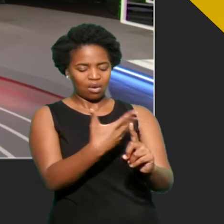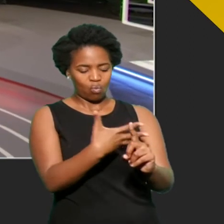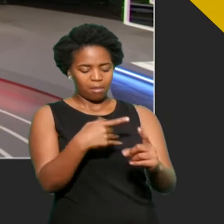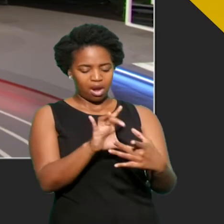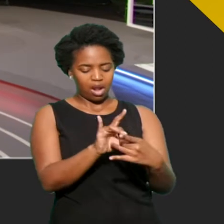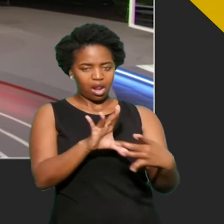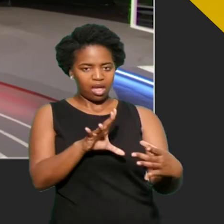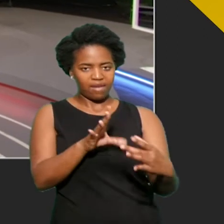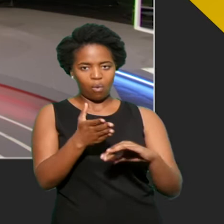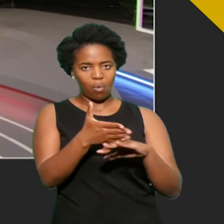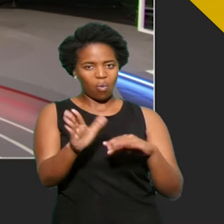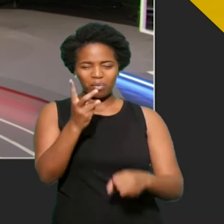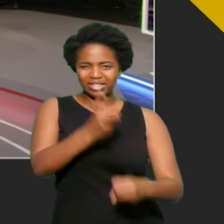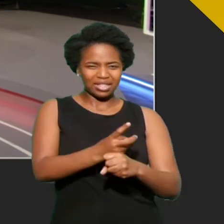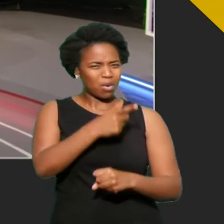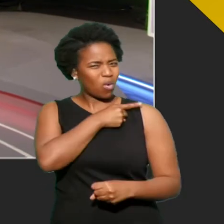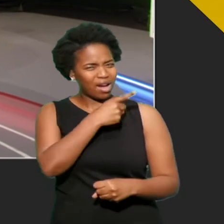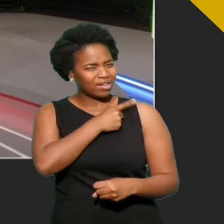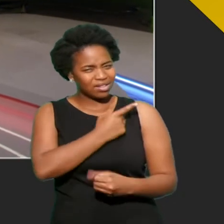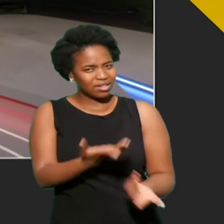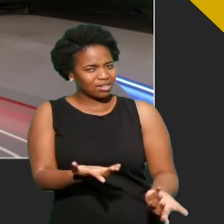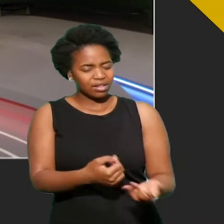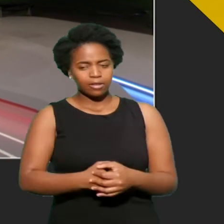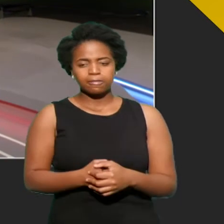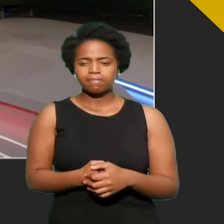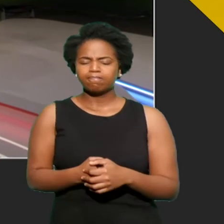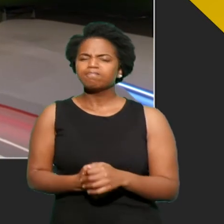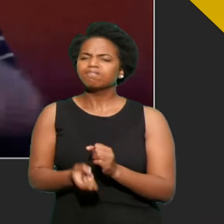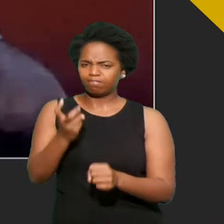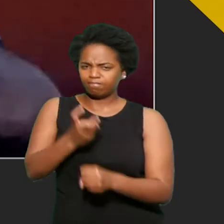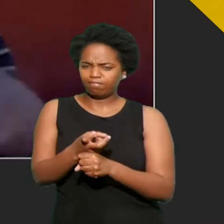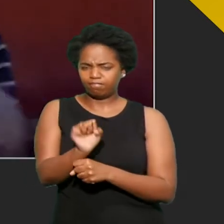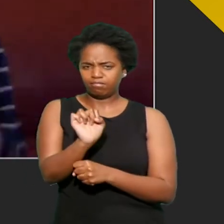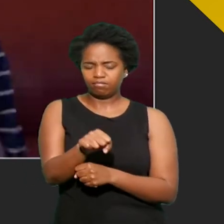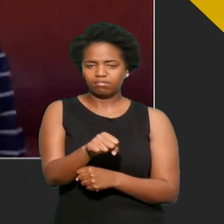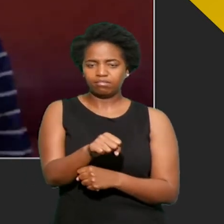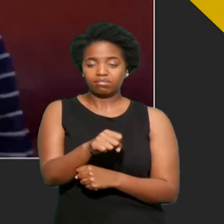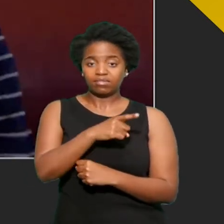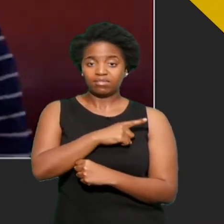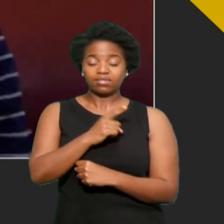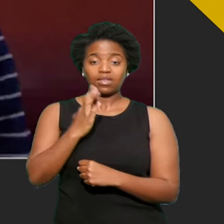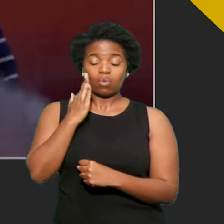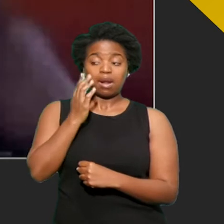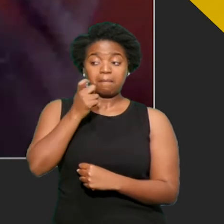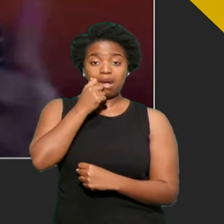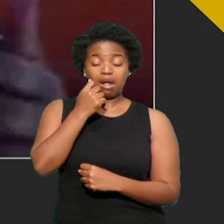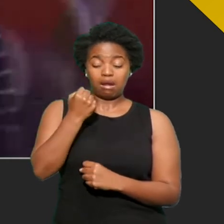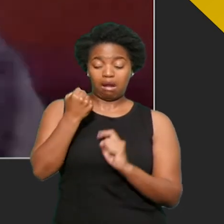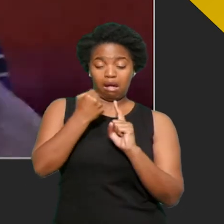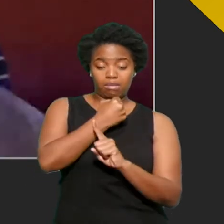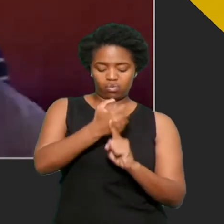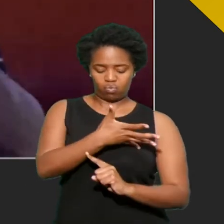You know, it is a very difficult situation because firstly, in